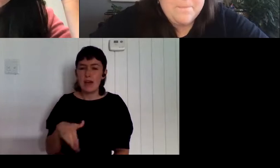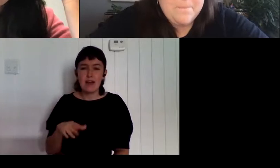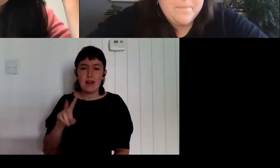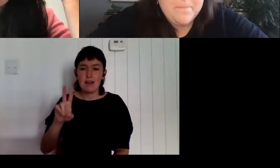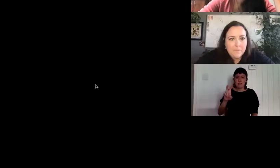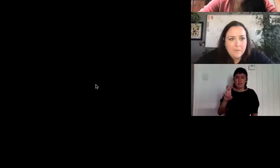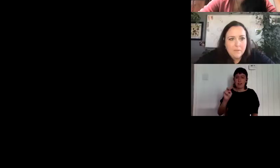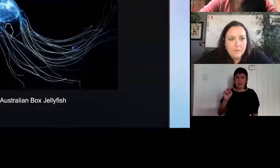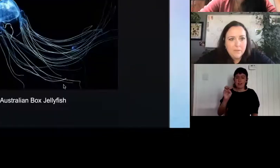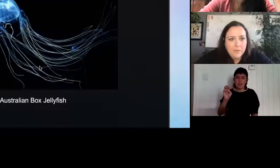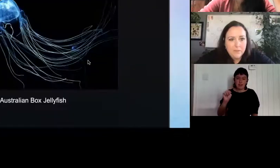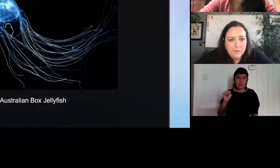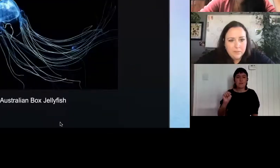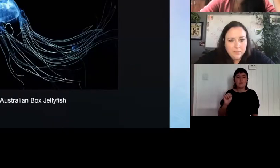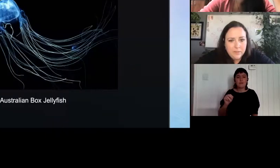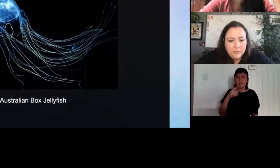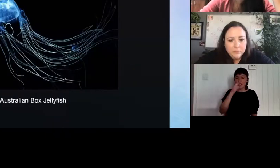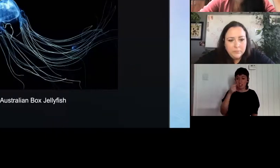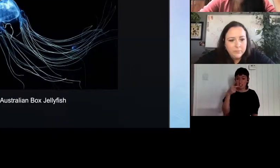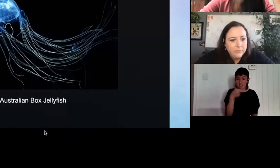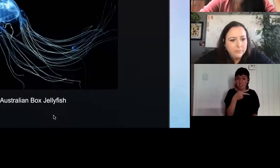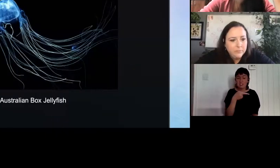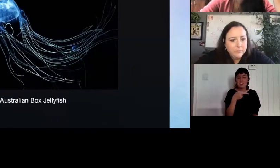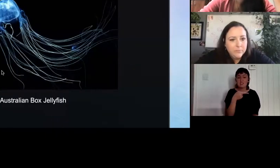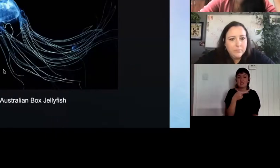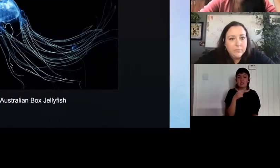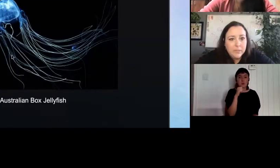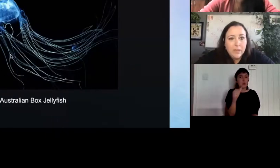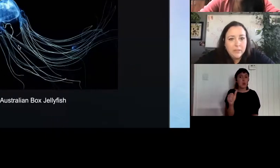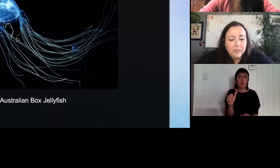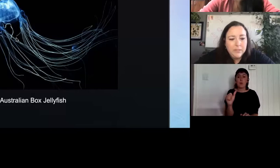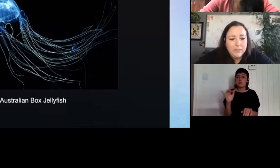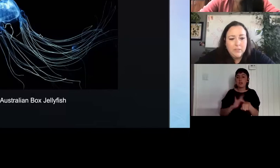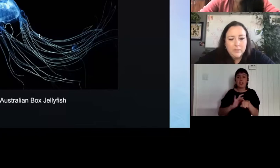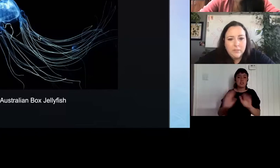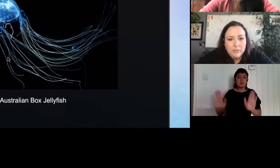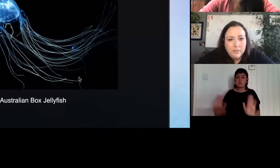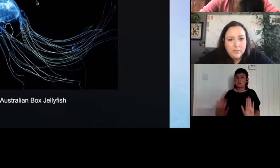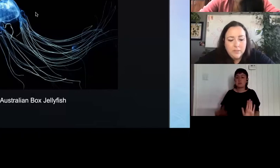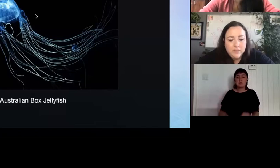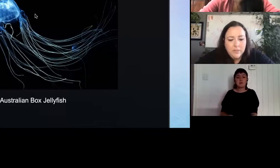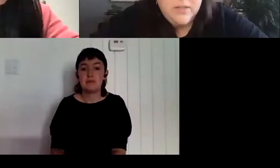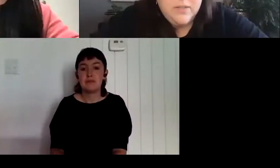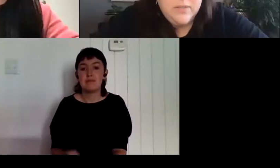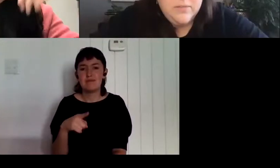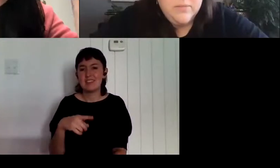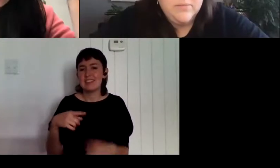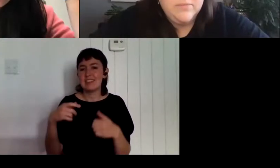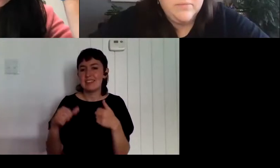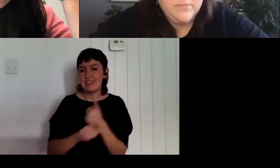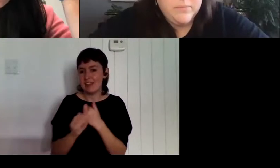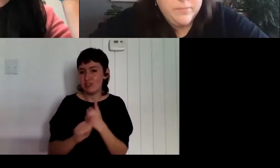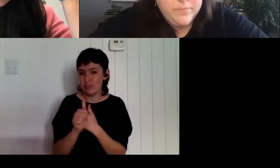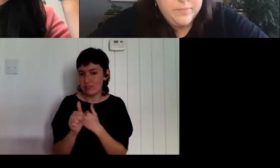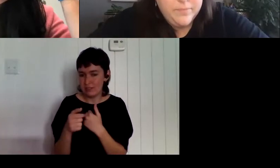so that you, I guess, don't go up to it anywhere. Uh, but they are, this is the most dangerous one. And